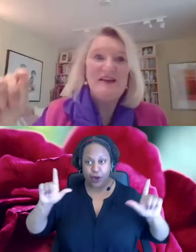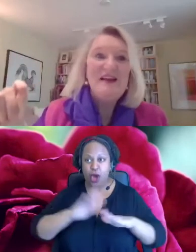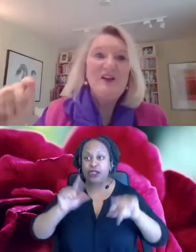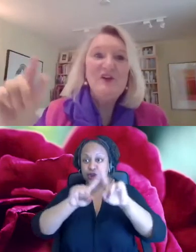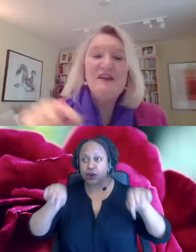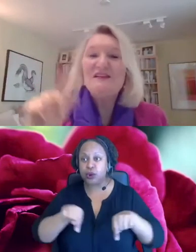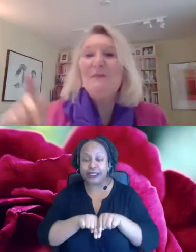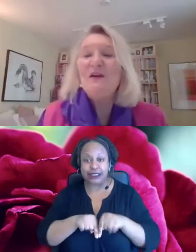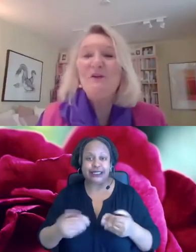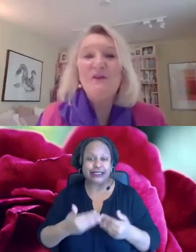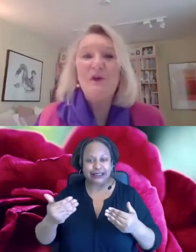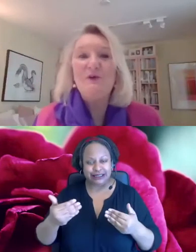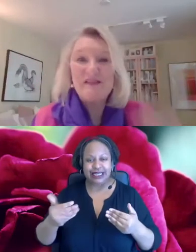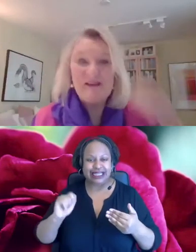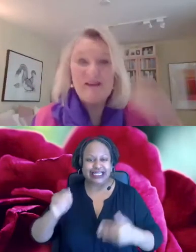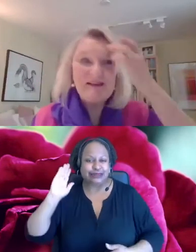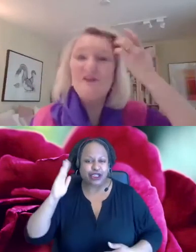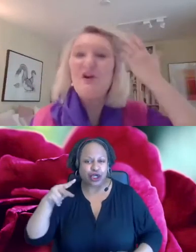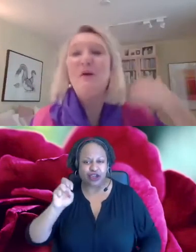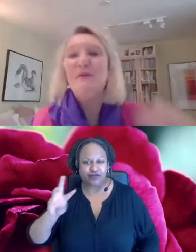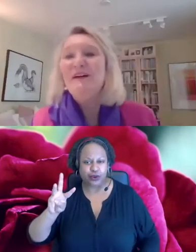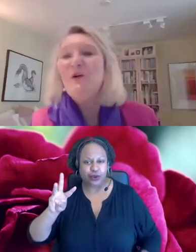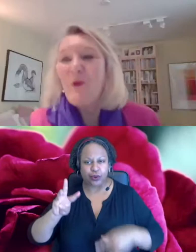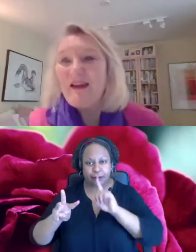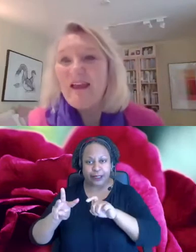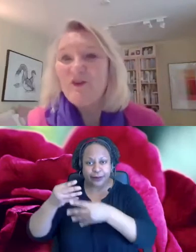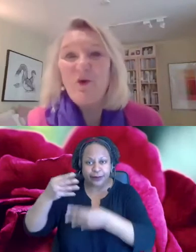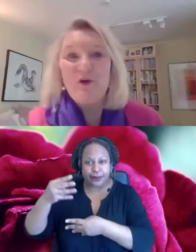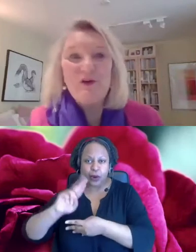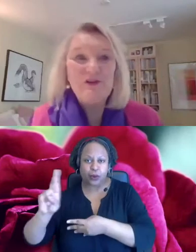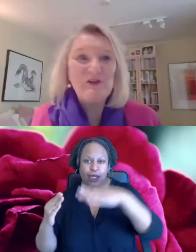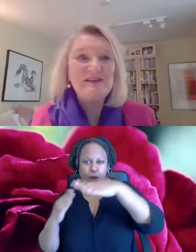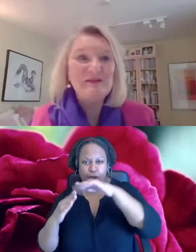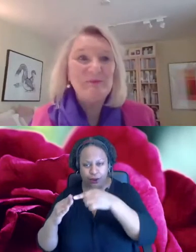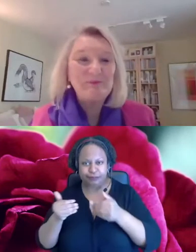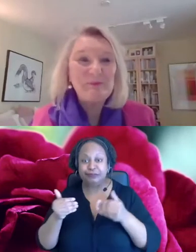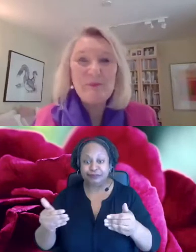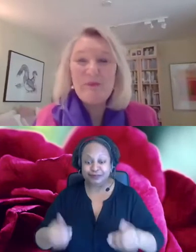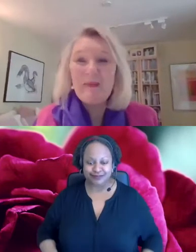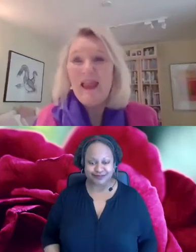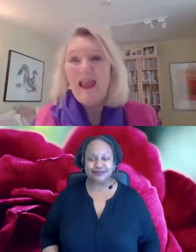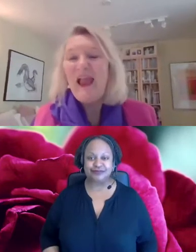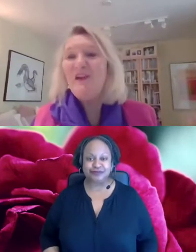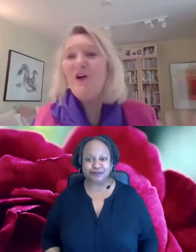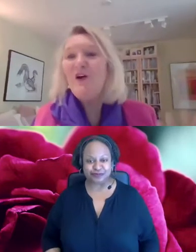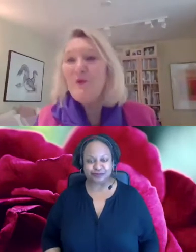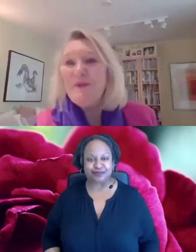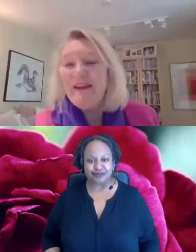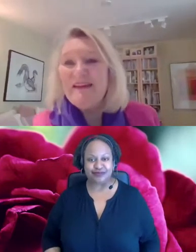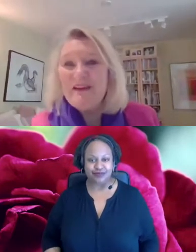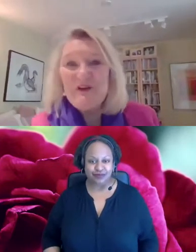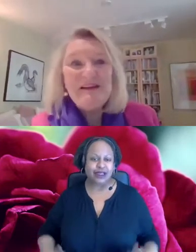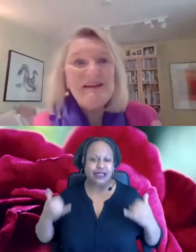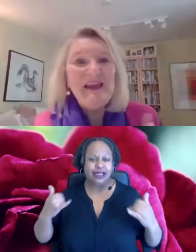screen. You'll need the speaker view selected in the top right-hand corner to do this. And although we're